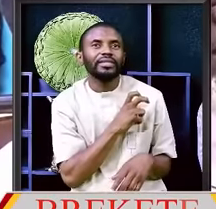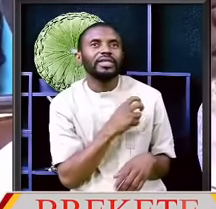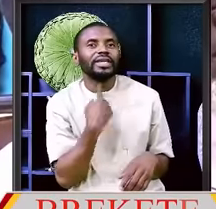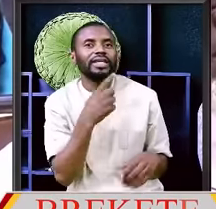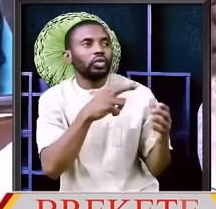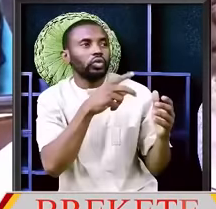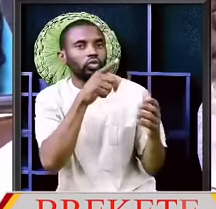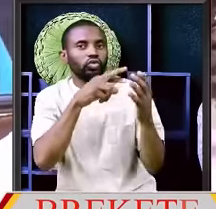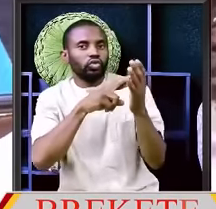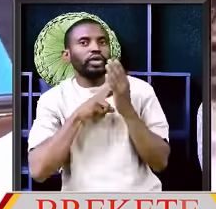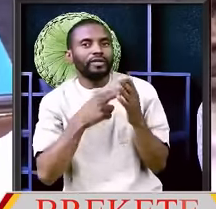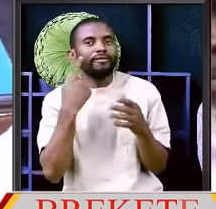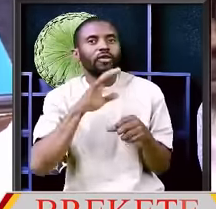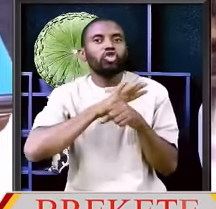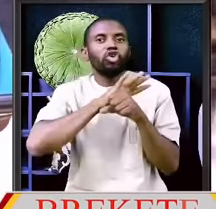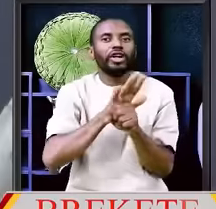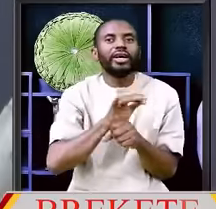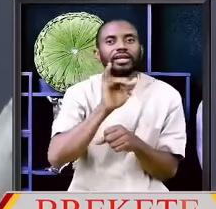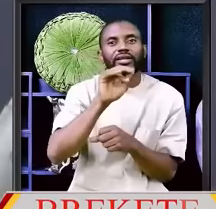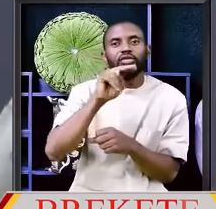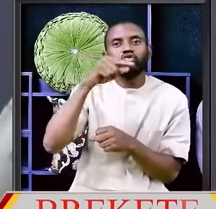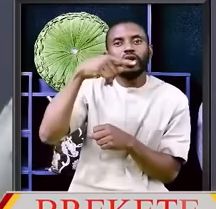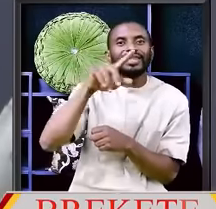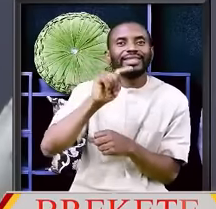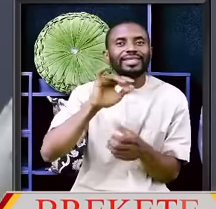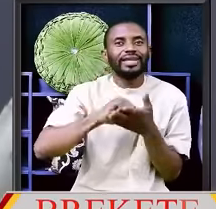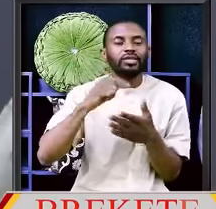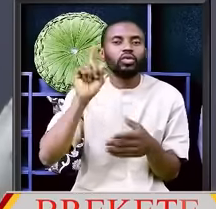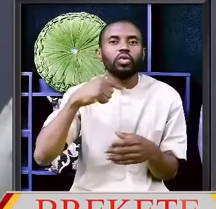where we stopped, sir. Nanugo appreciate her.